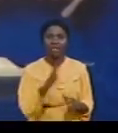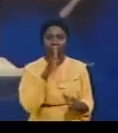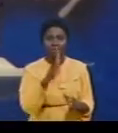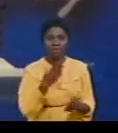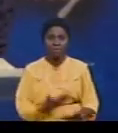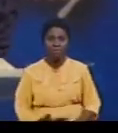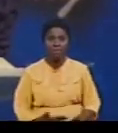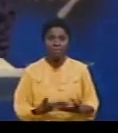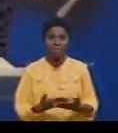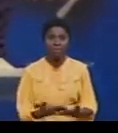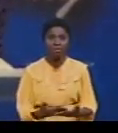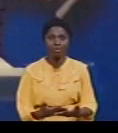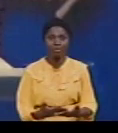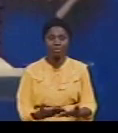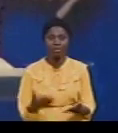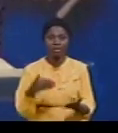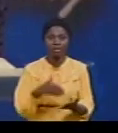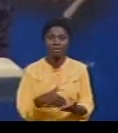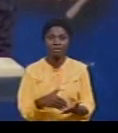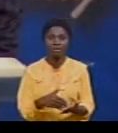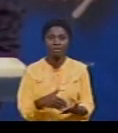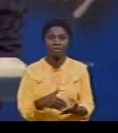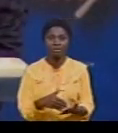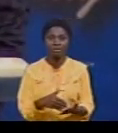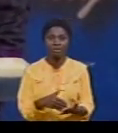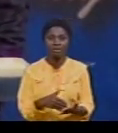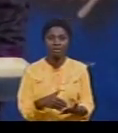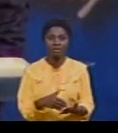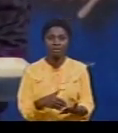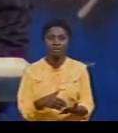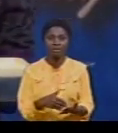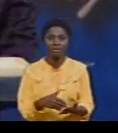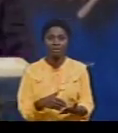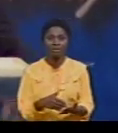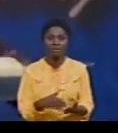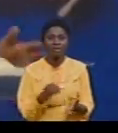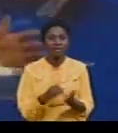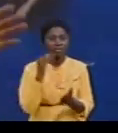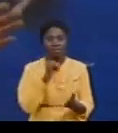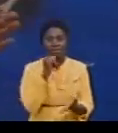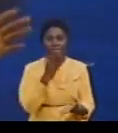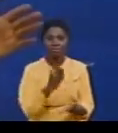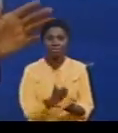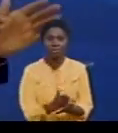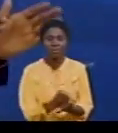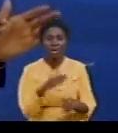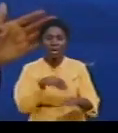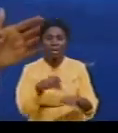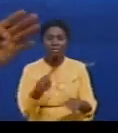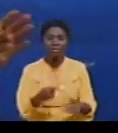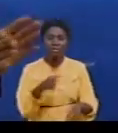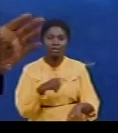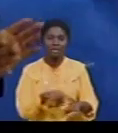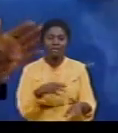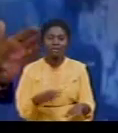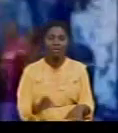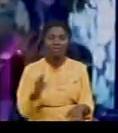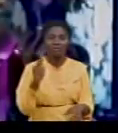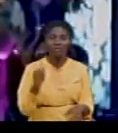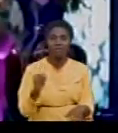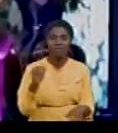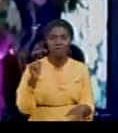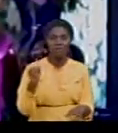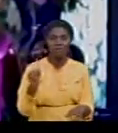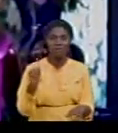again did not stop at the time of Nicodemus. Being born again did not